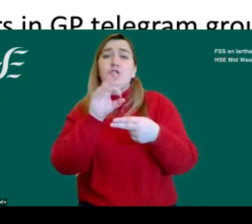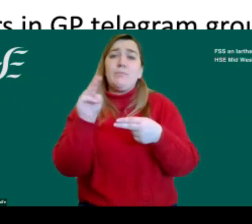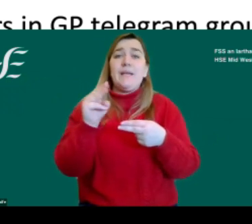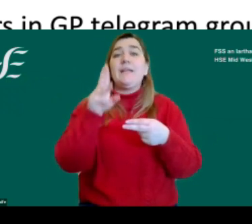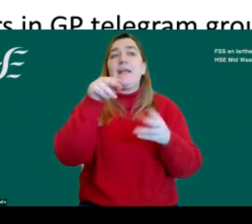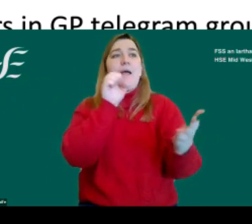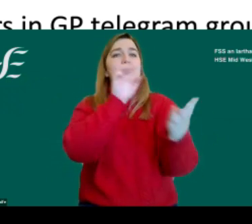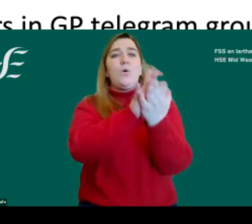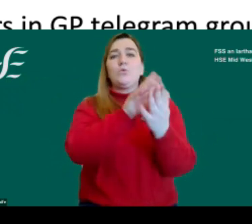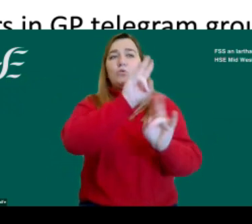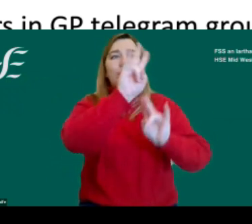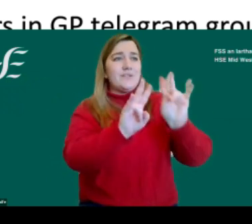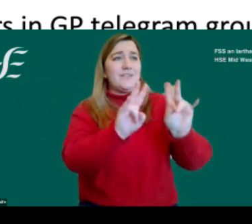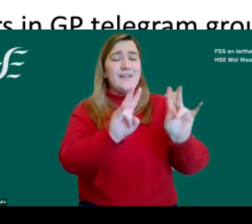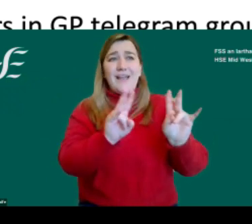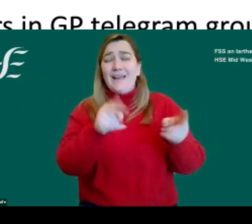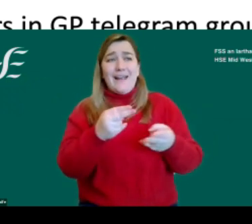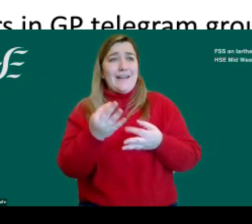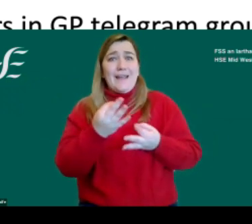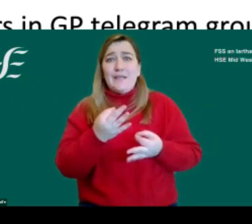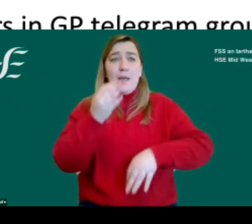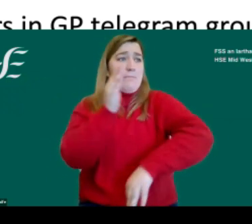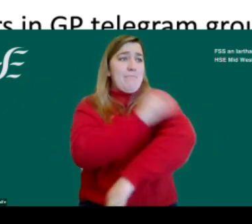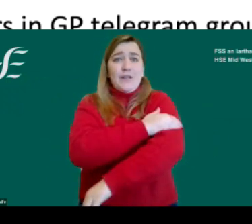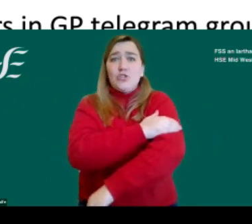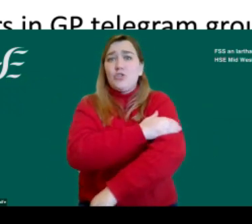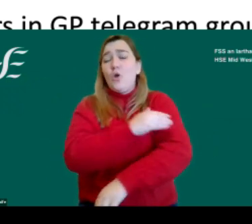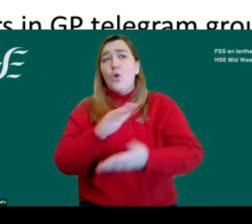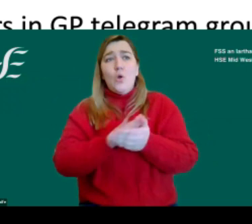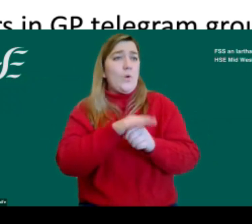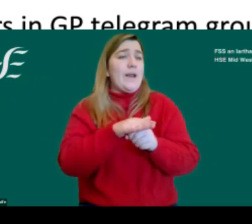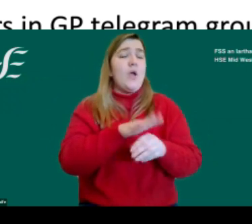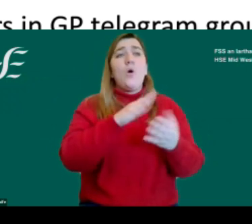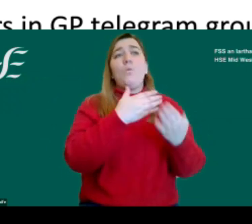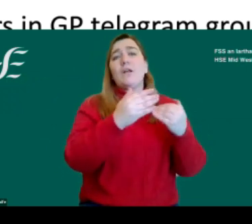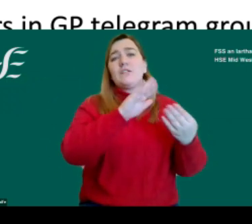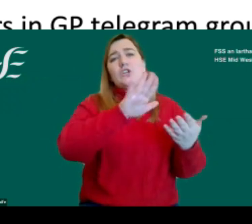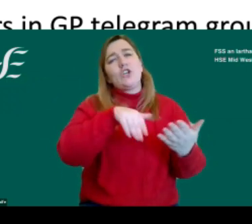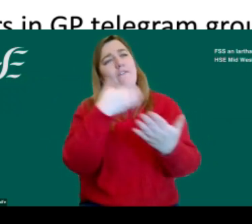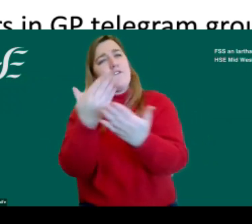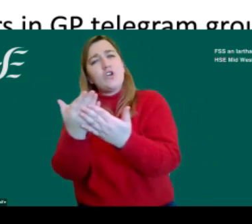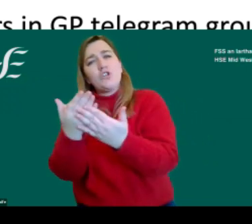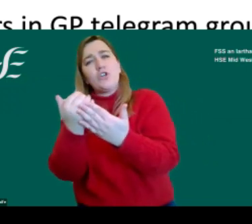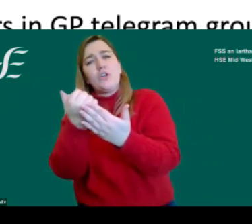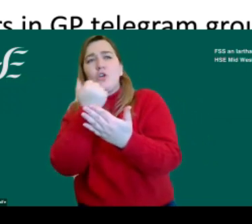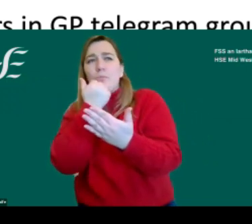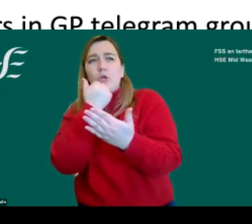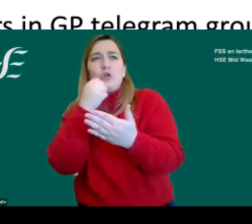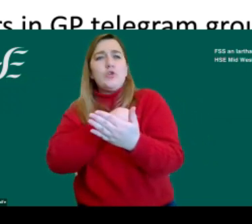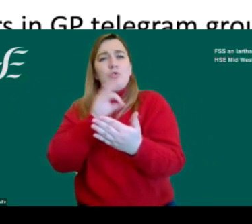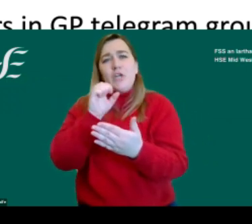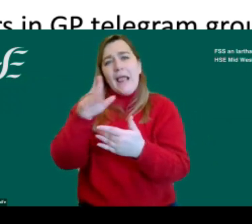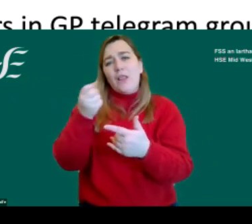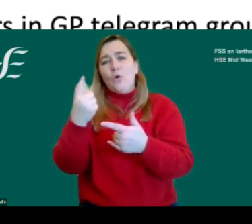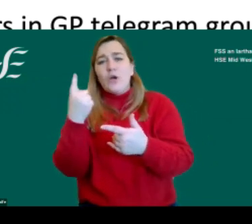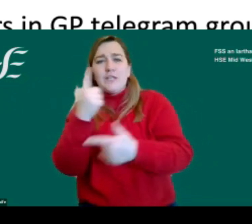conversion to the gel, what's the conversion to the spray, and we would help them out with all of that kind of stuff. So there's loads and loads of support, and the Menopause Society of Ireland has been revamped